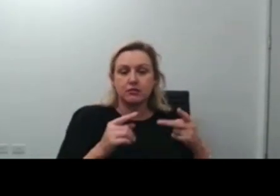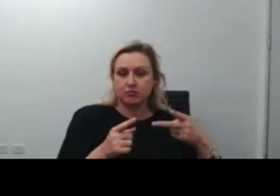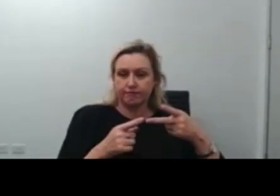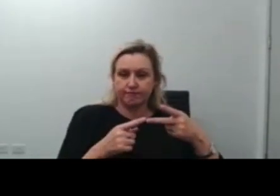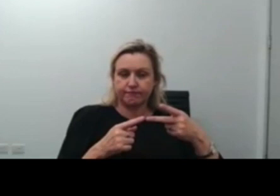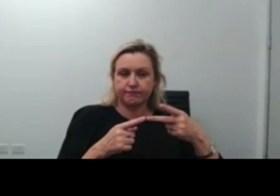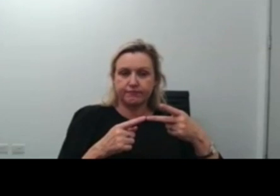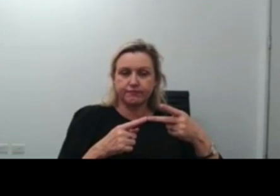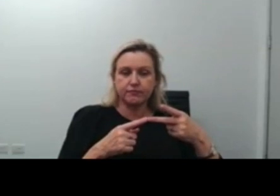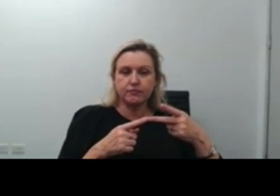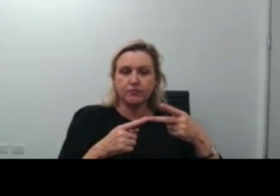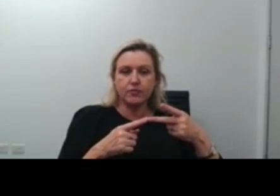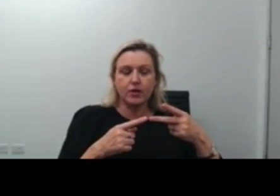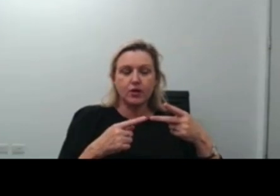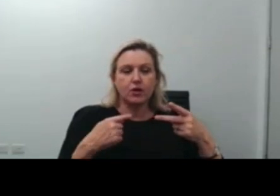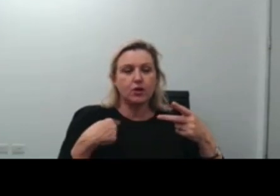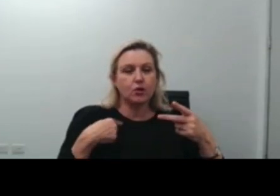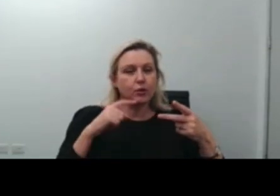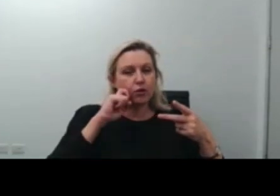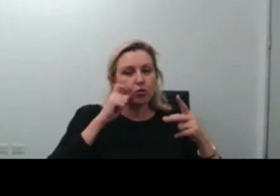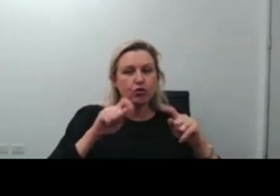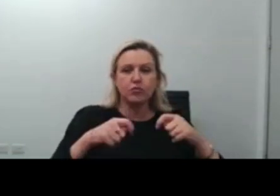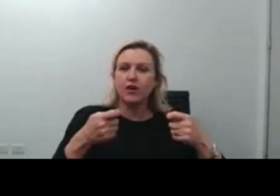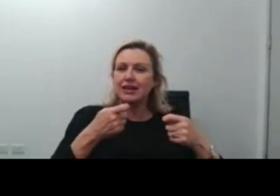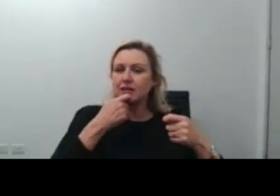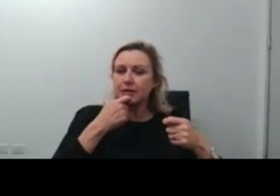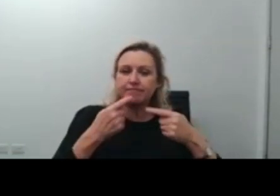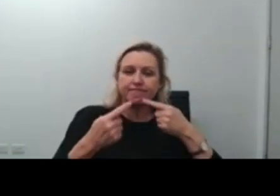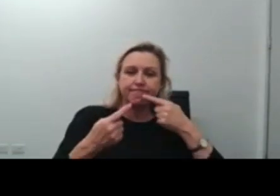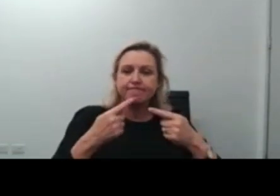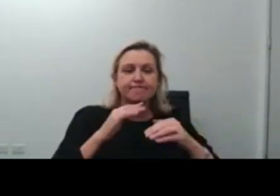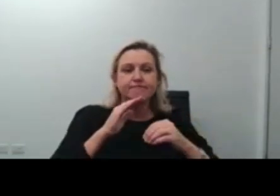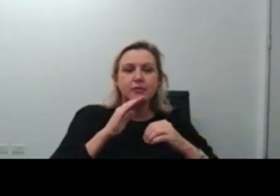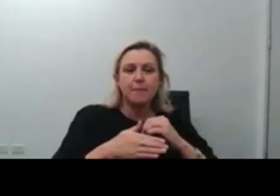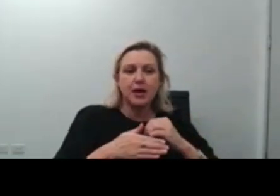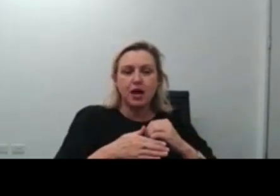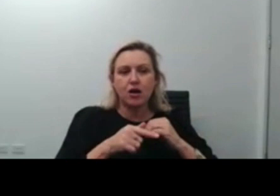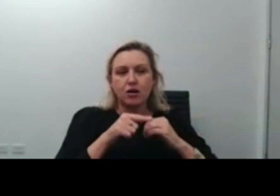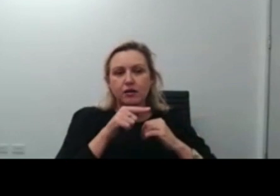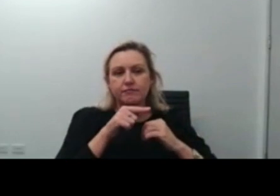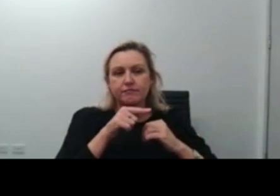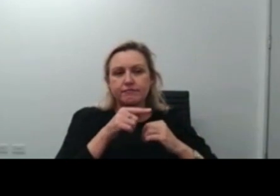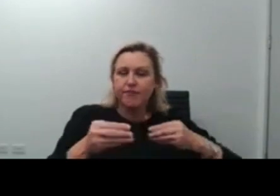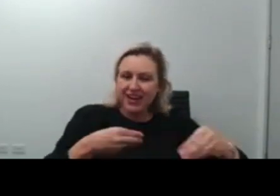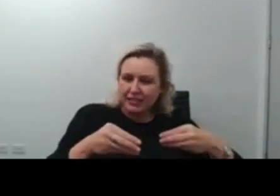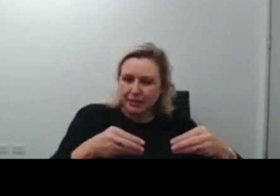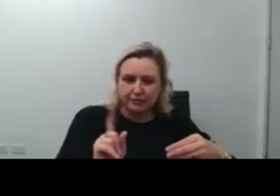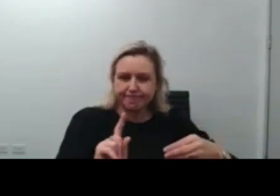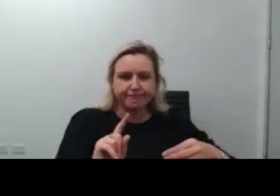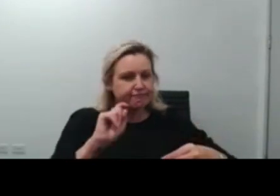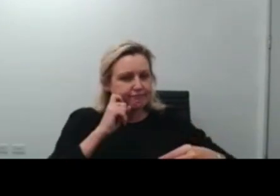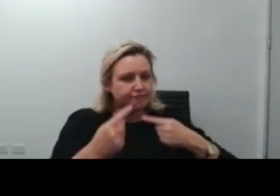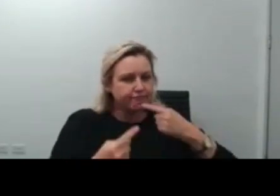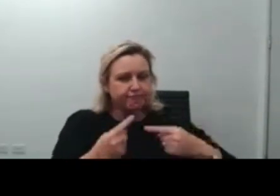Second, we will be providing some guidance around the flexibility provisions, or some clarity there.